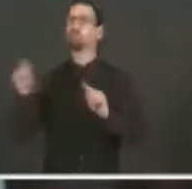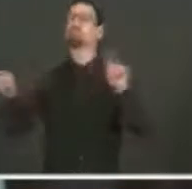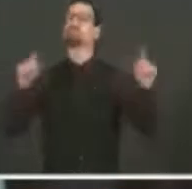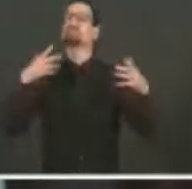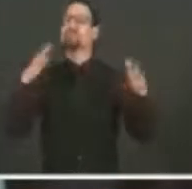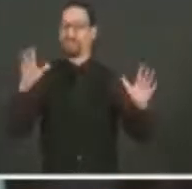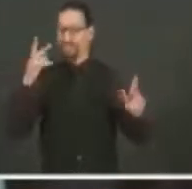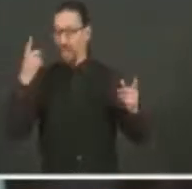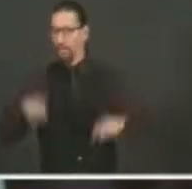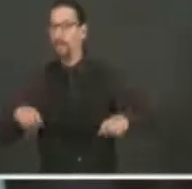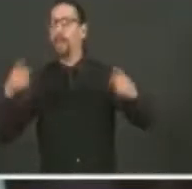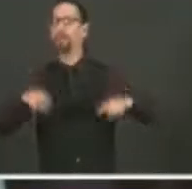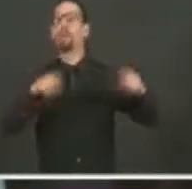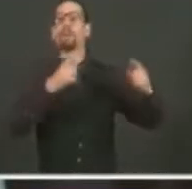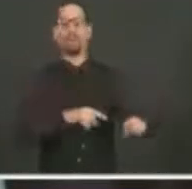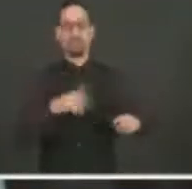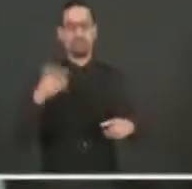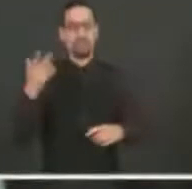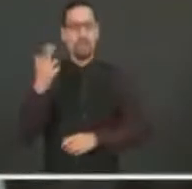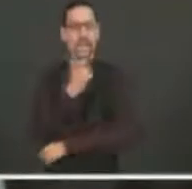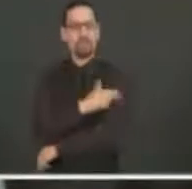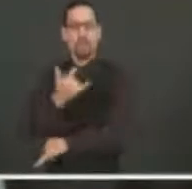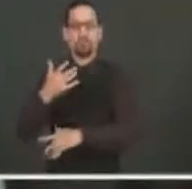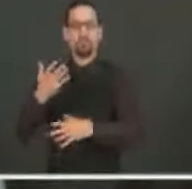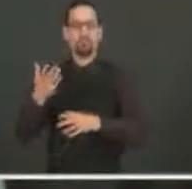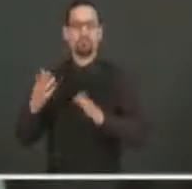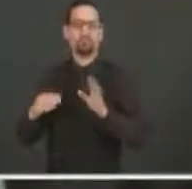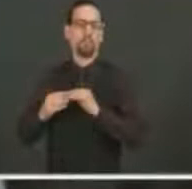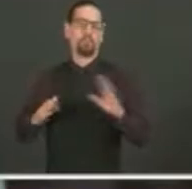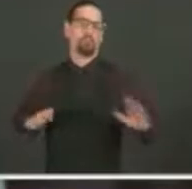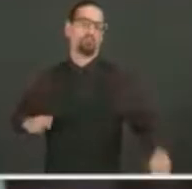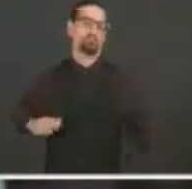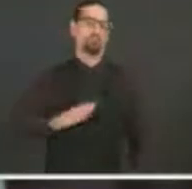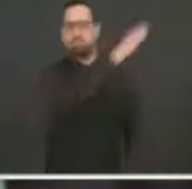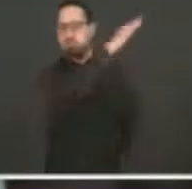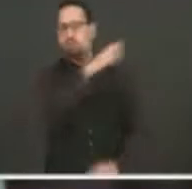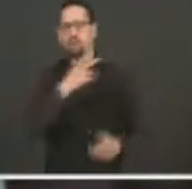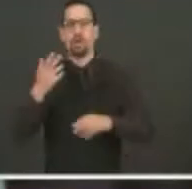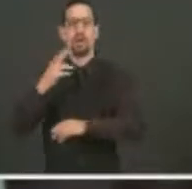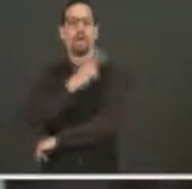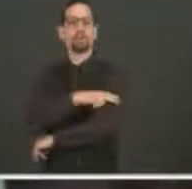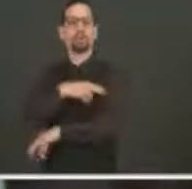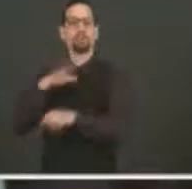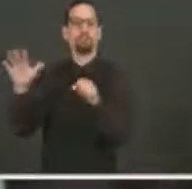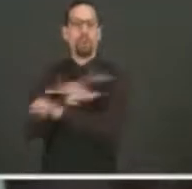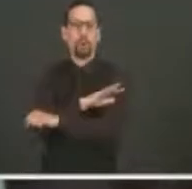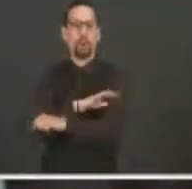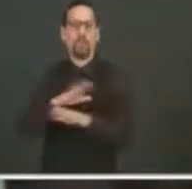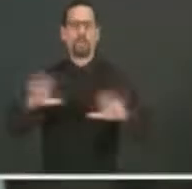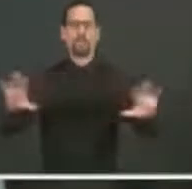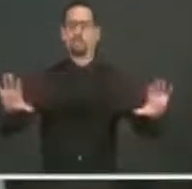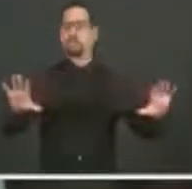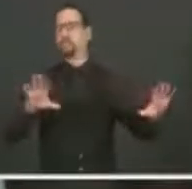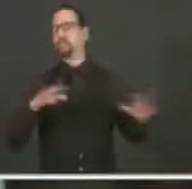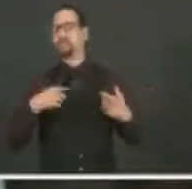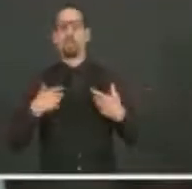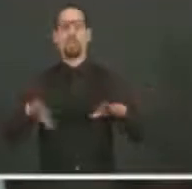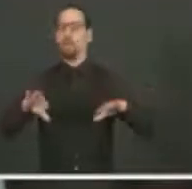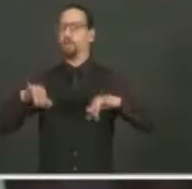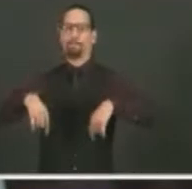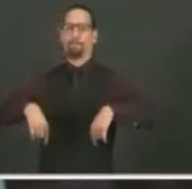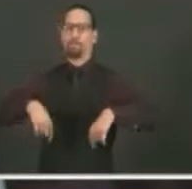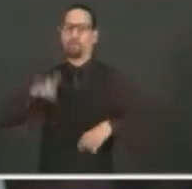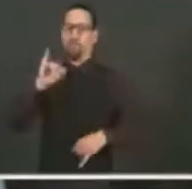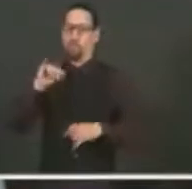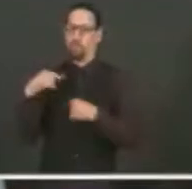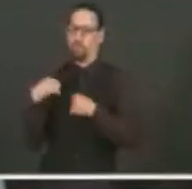Rhode Island. Let's never let it be Rhode Island. We can have a very fun summer and get more people back